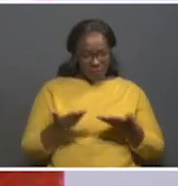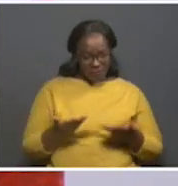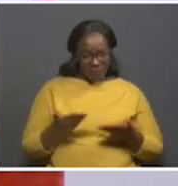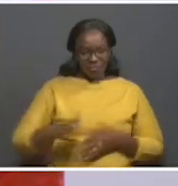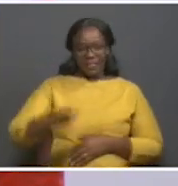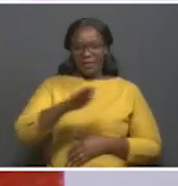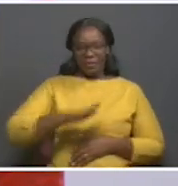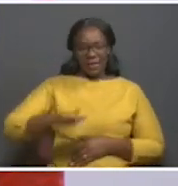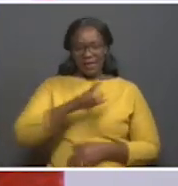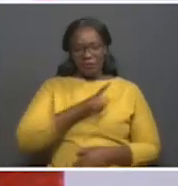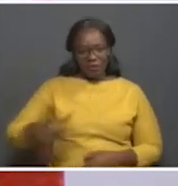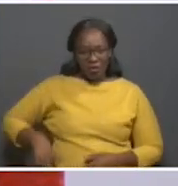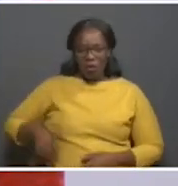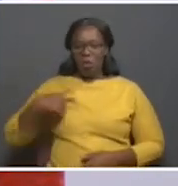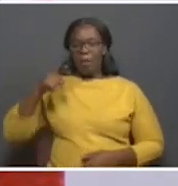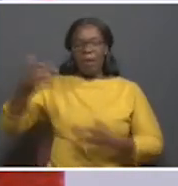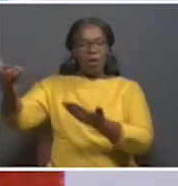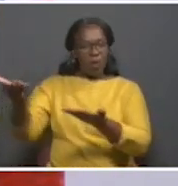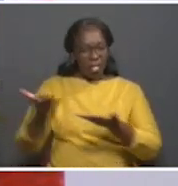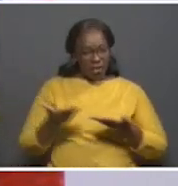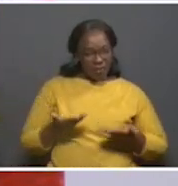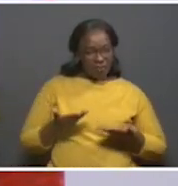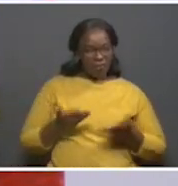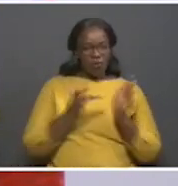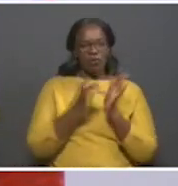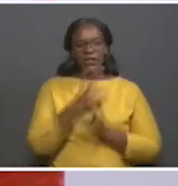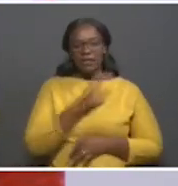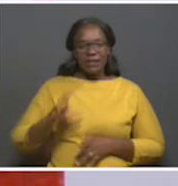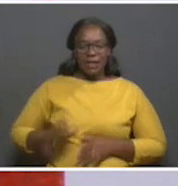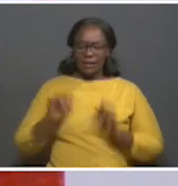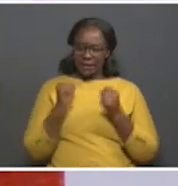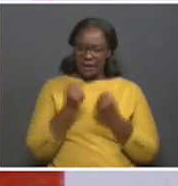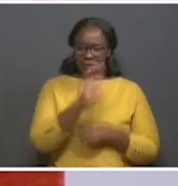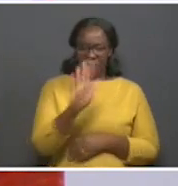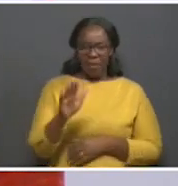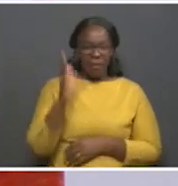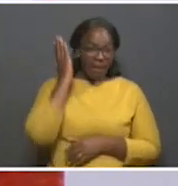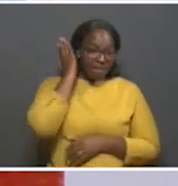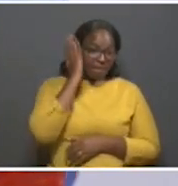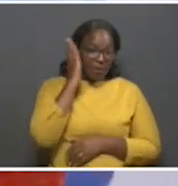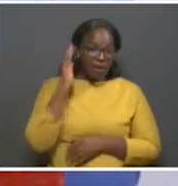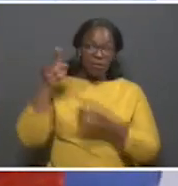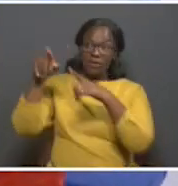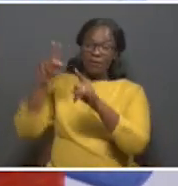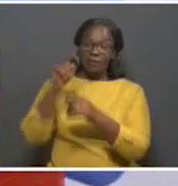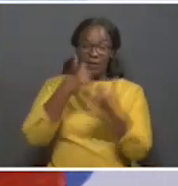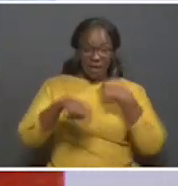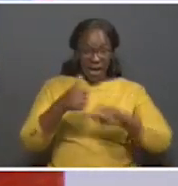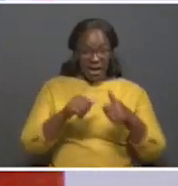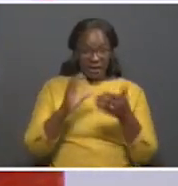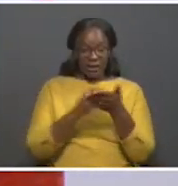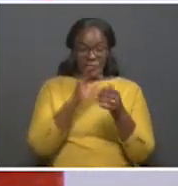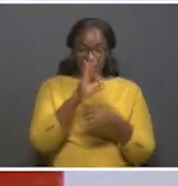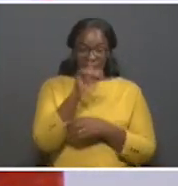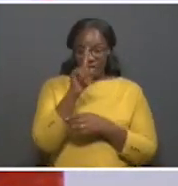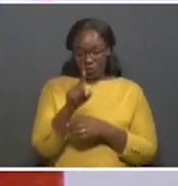of the Lord. We need to usher them to Christ Jesus, their refuge. Peter himself in Acts chapter 3 verses 1 to 9, he pointed